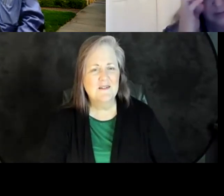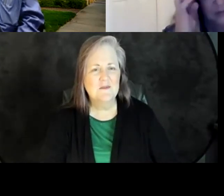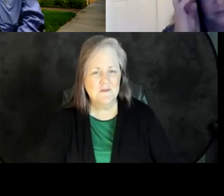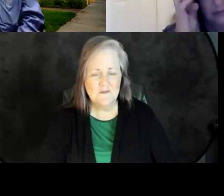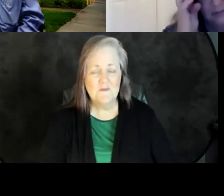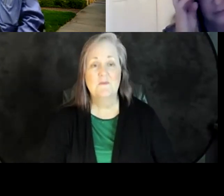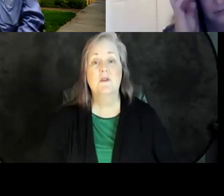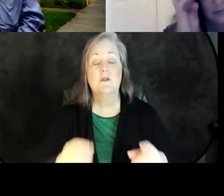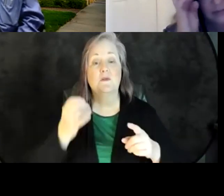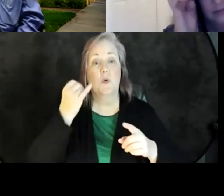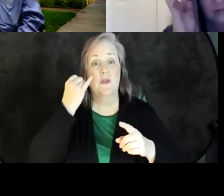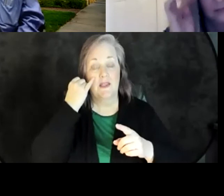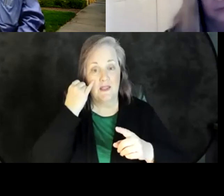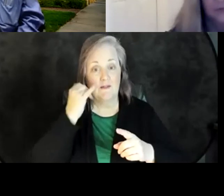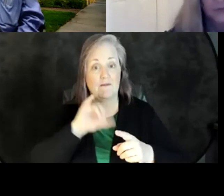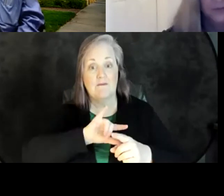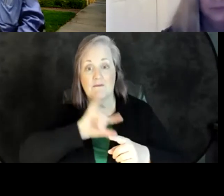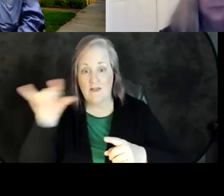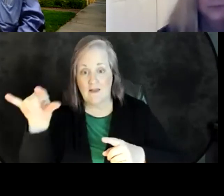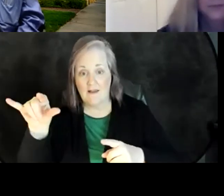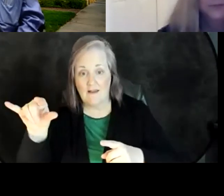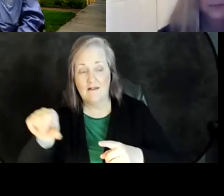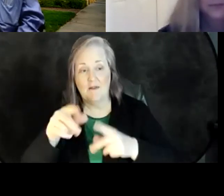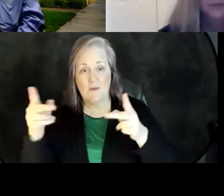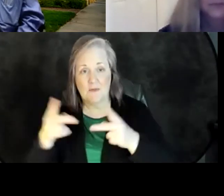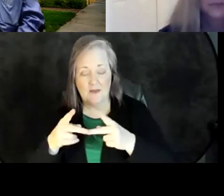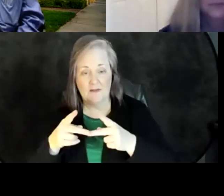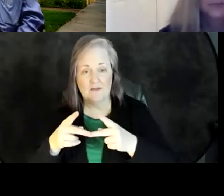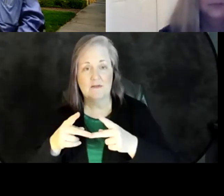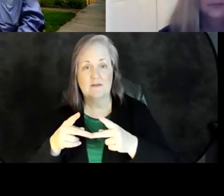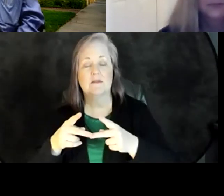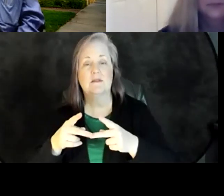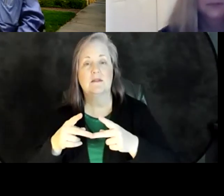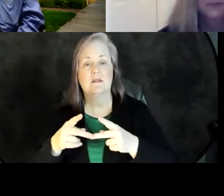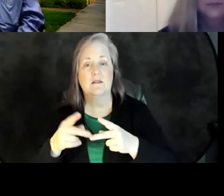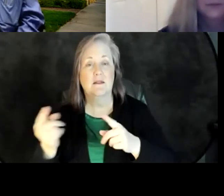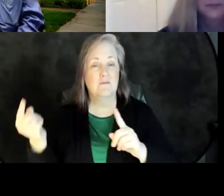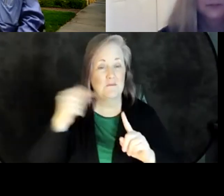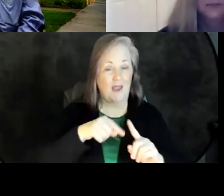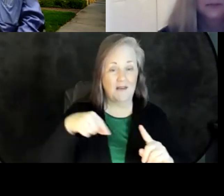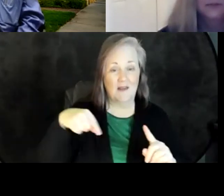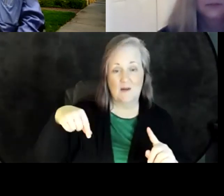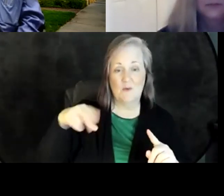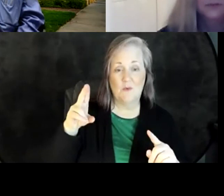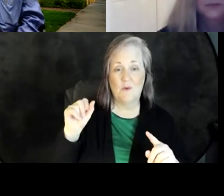if travel, if people can fly, and the other about the quarantine, Right. The CDPH